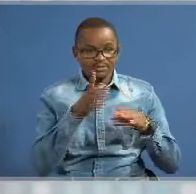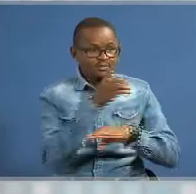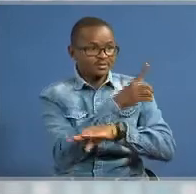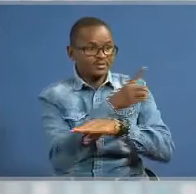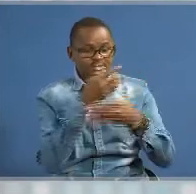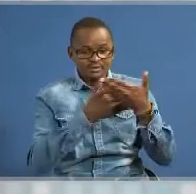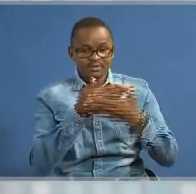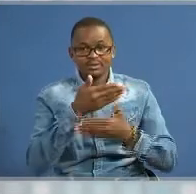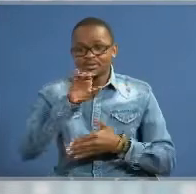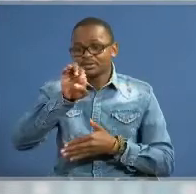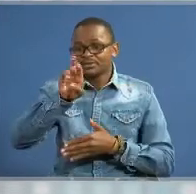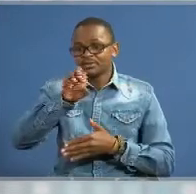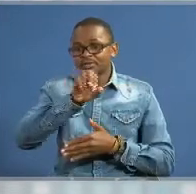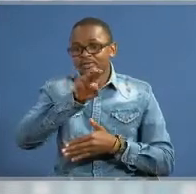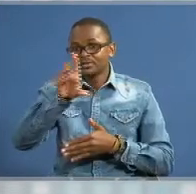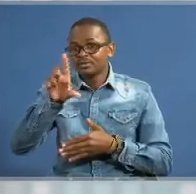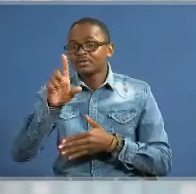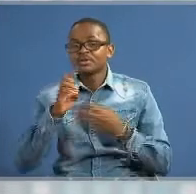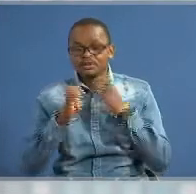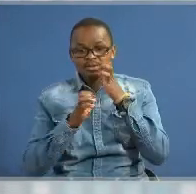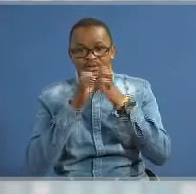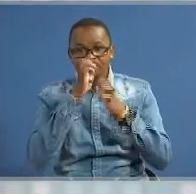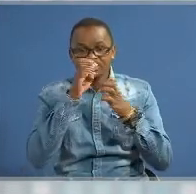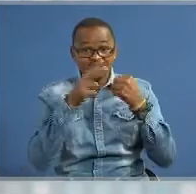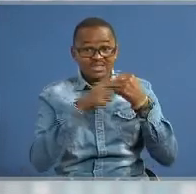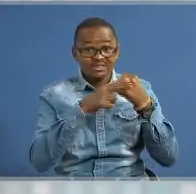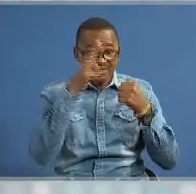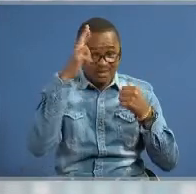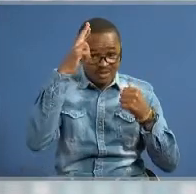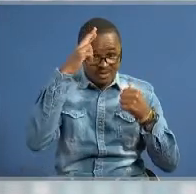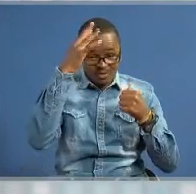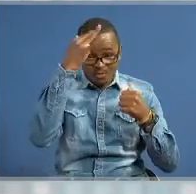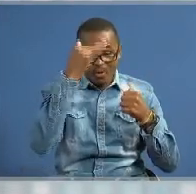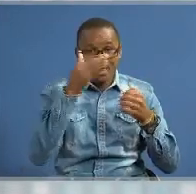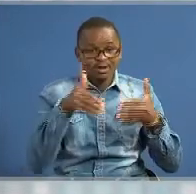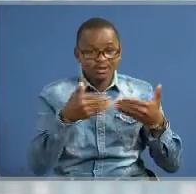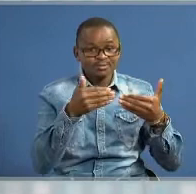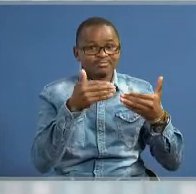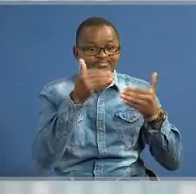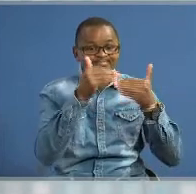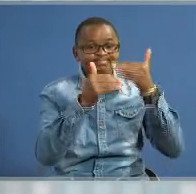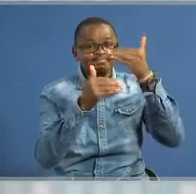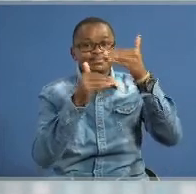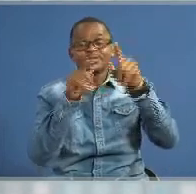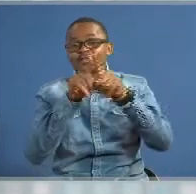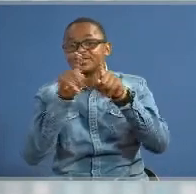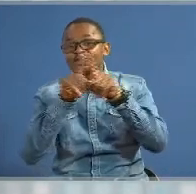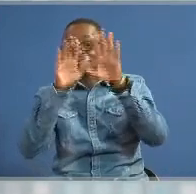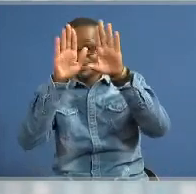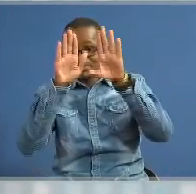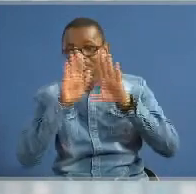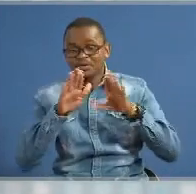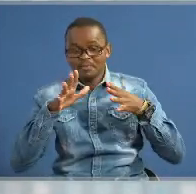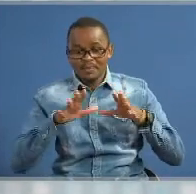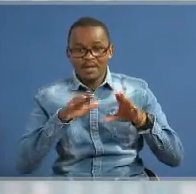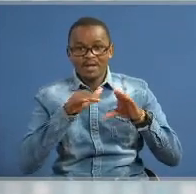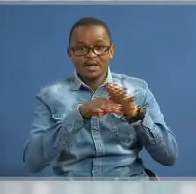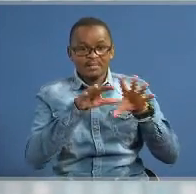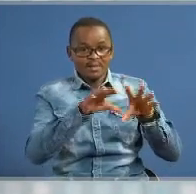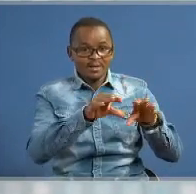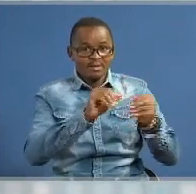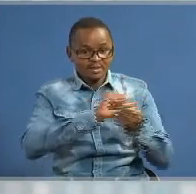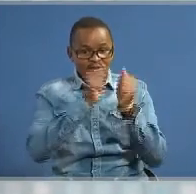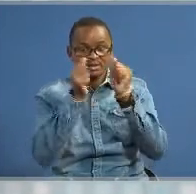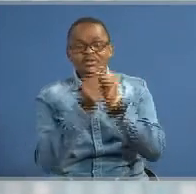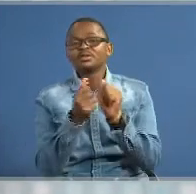business reporter Emmanuel Ouma explores the 7 reasons why and gives us the steps the state and relevant stakeholders have taken to